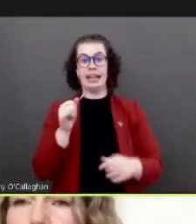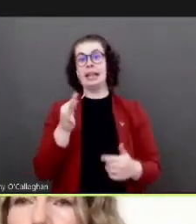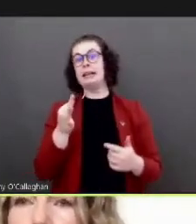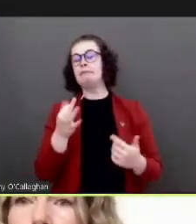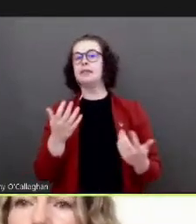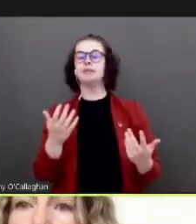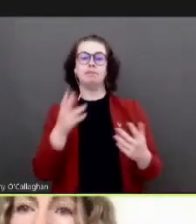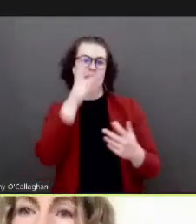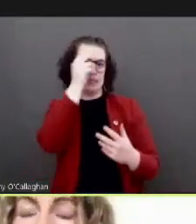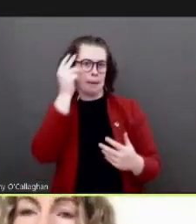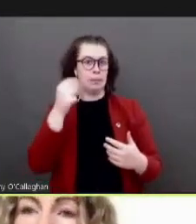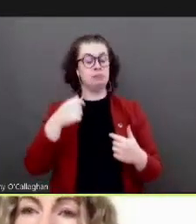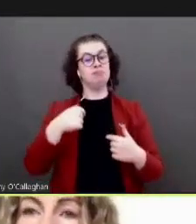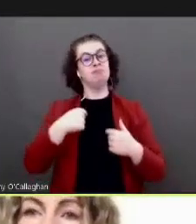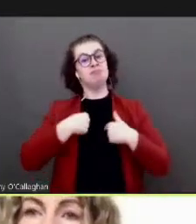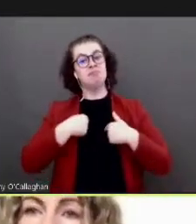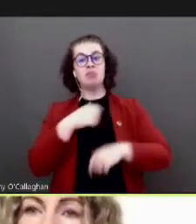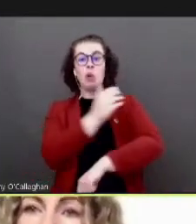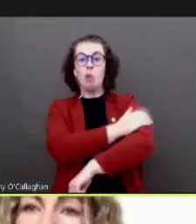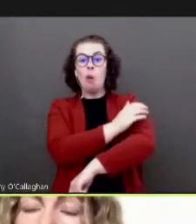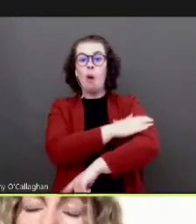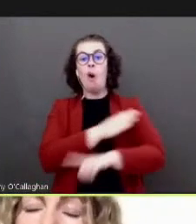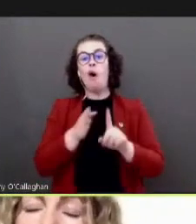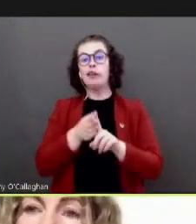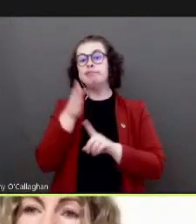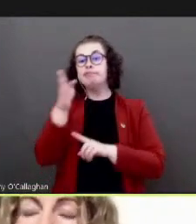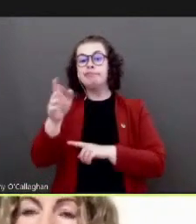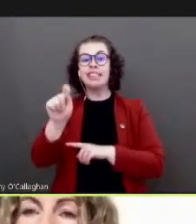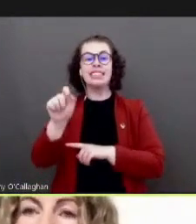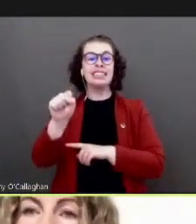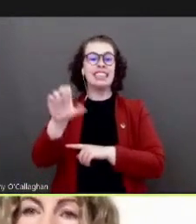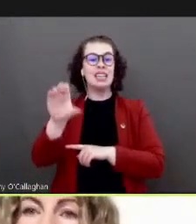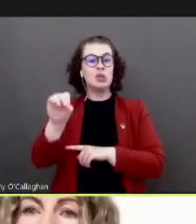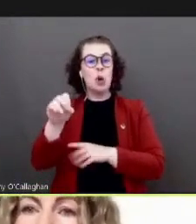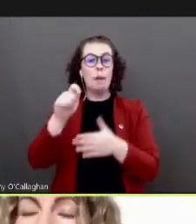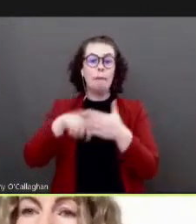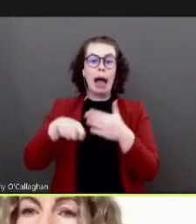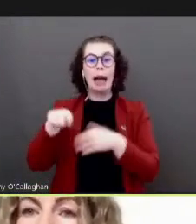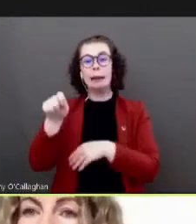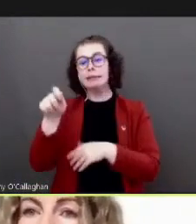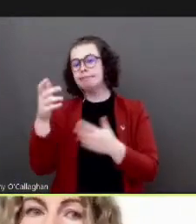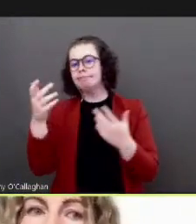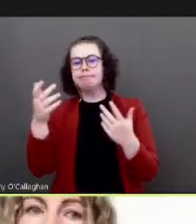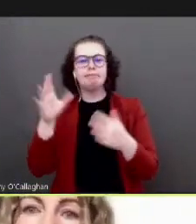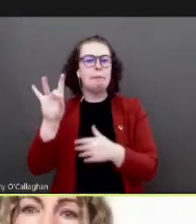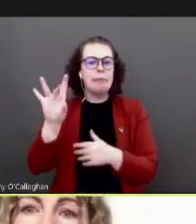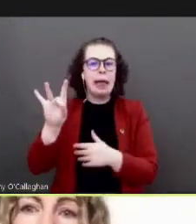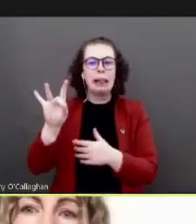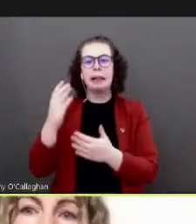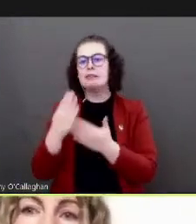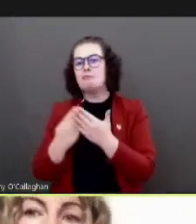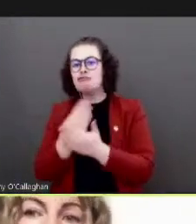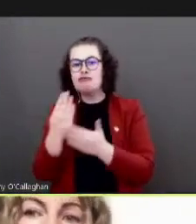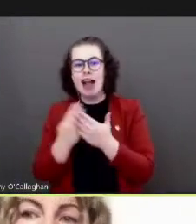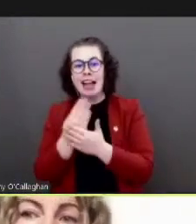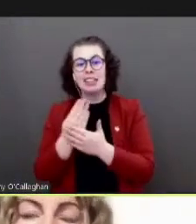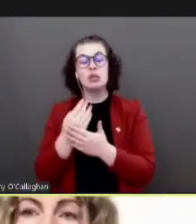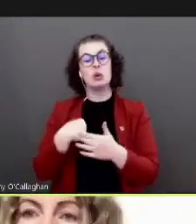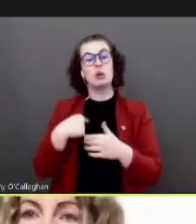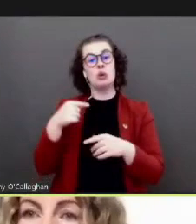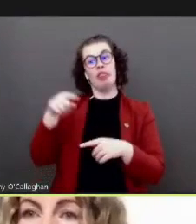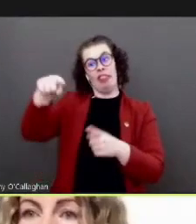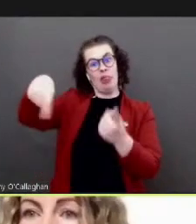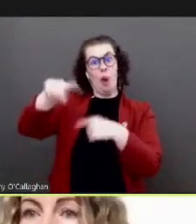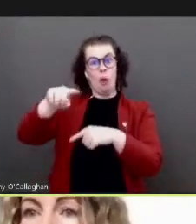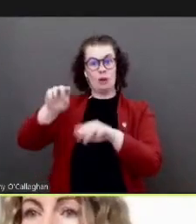to walk around our Tesco to pick up milk and bread, we would find that between 4 and 11% of